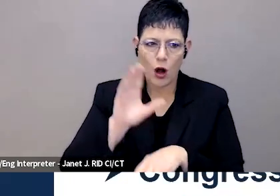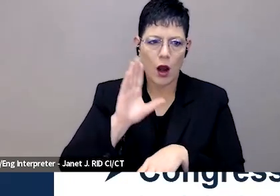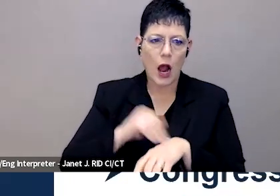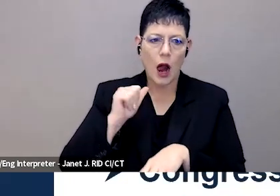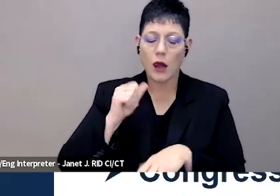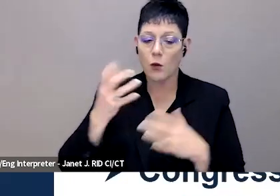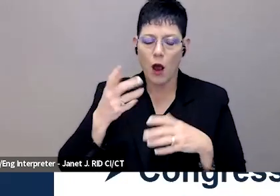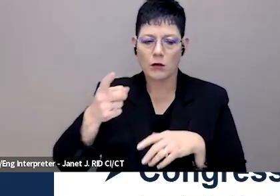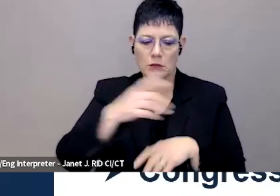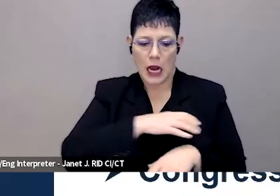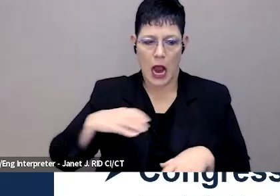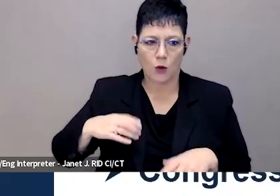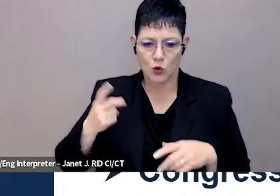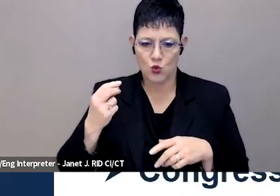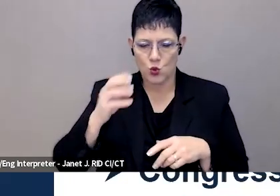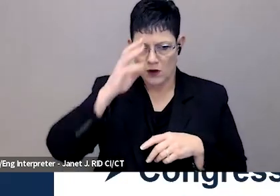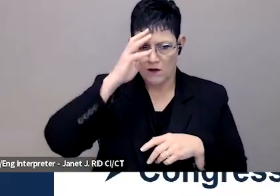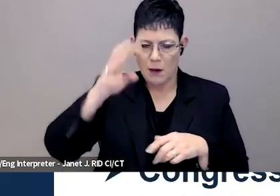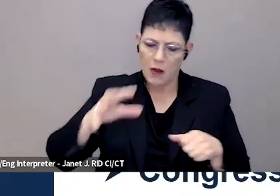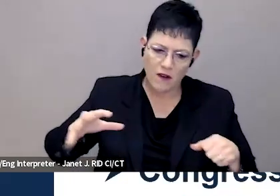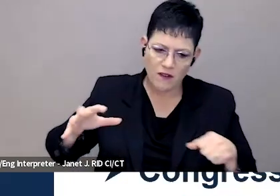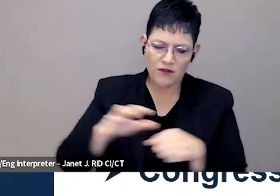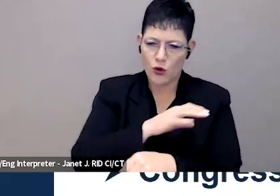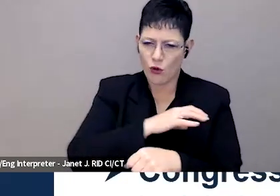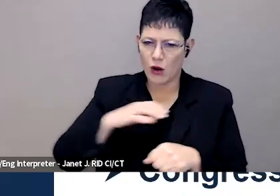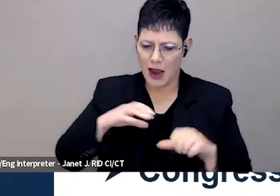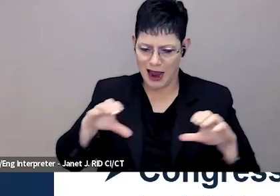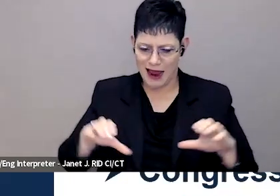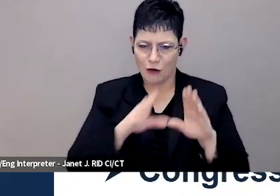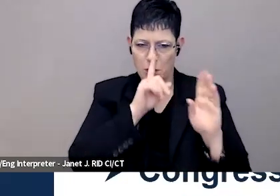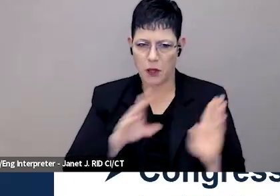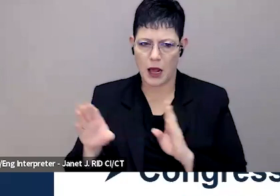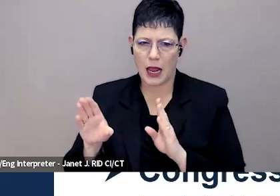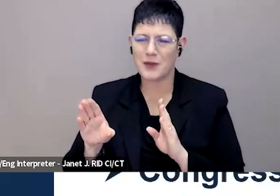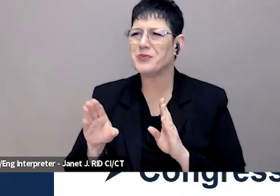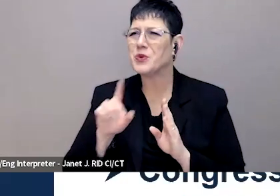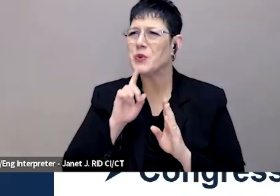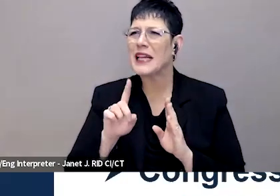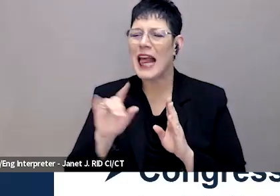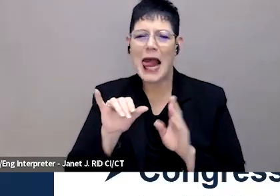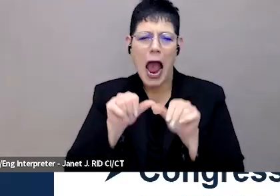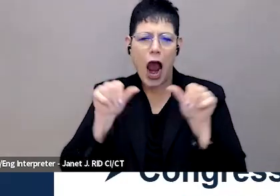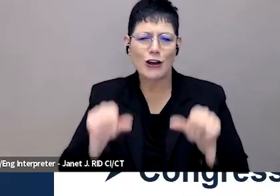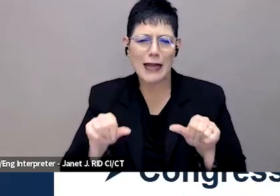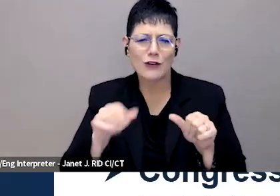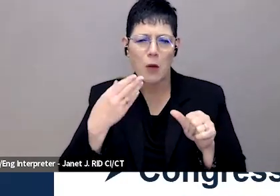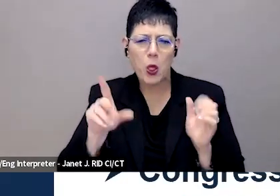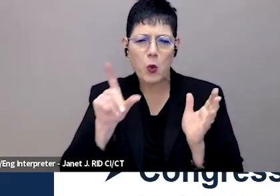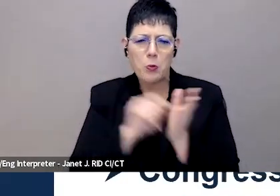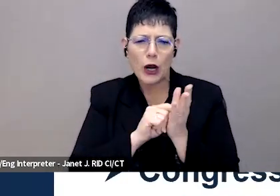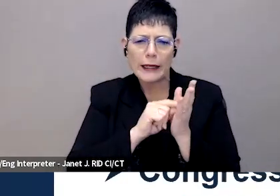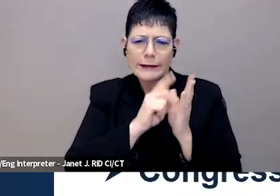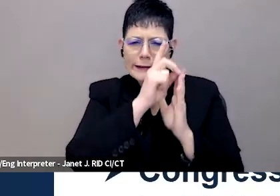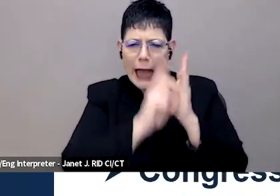the council to develop a comprehensive congressional action plan. Think of it as a blueprint for change. We're asking